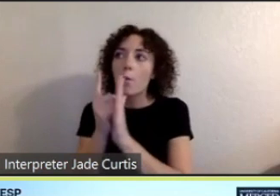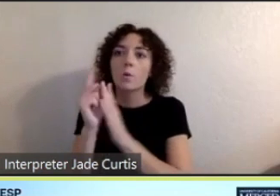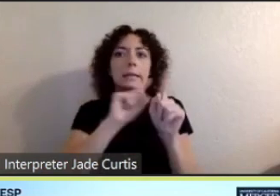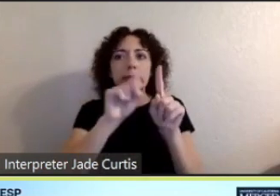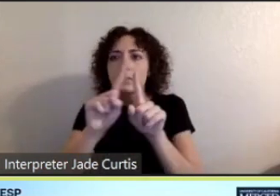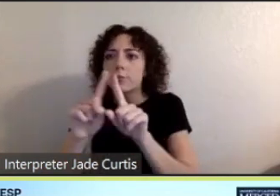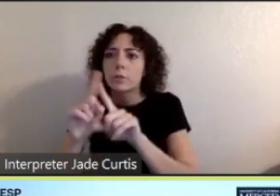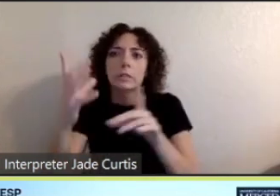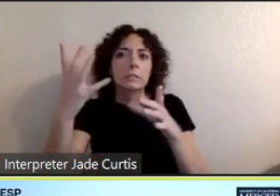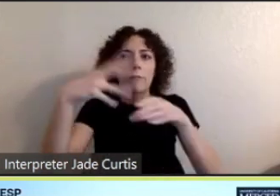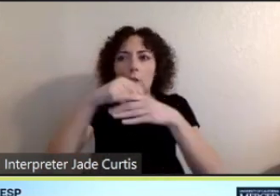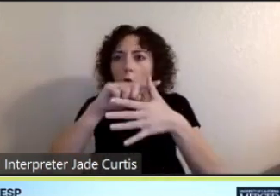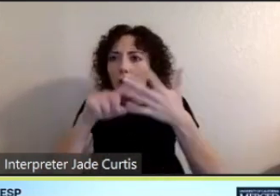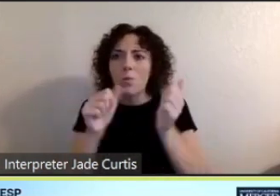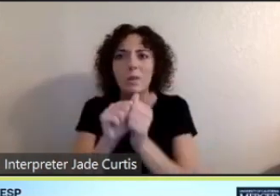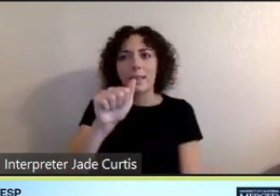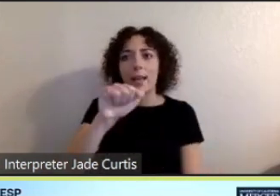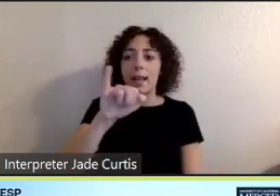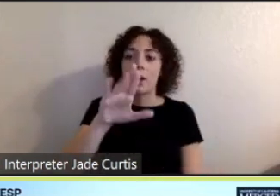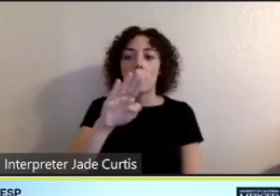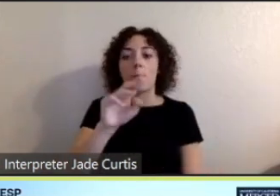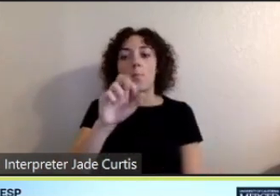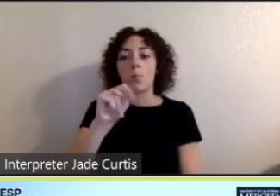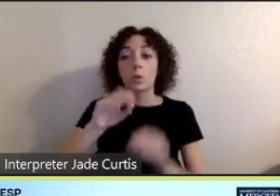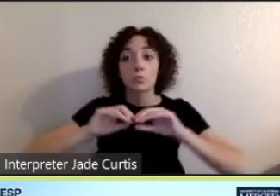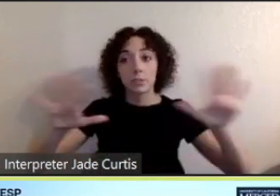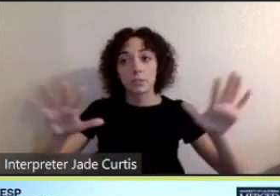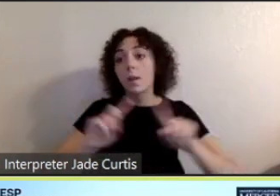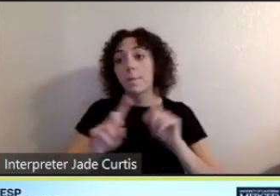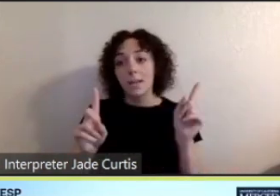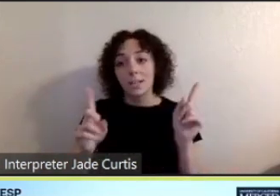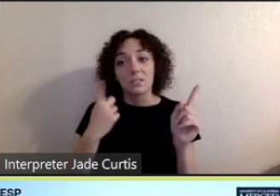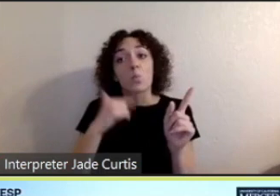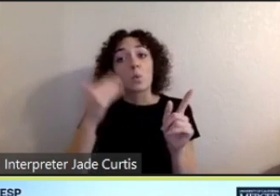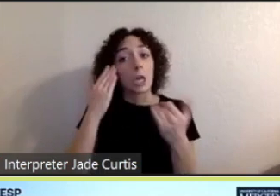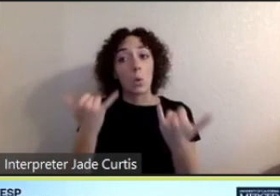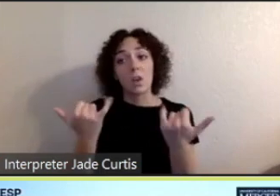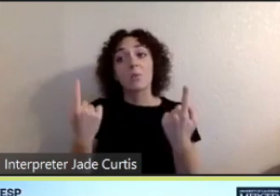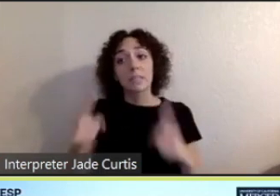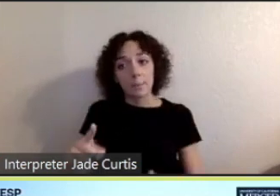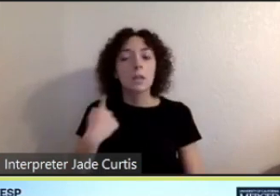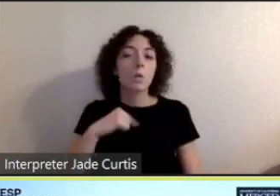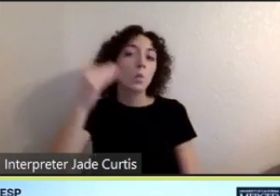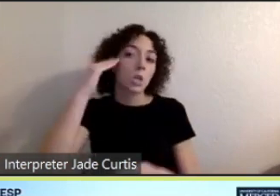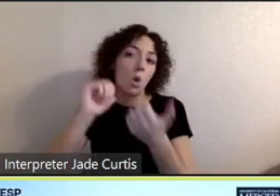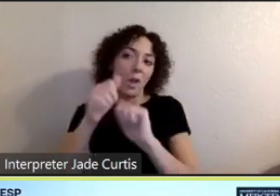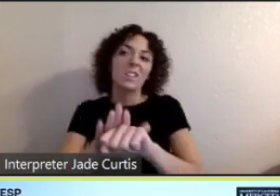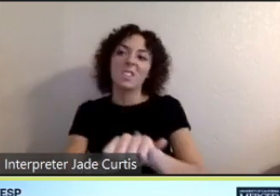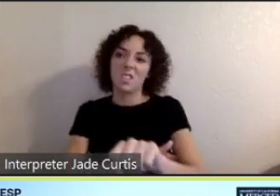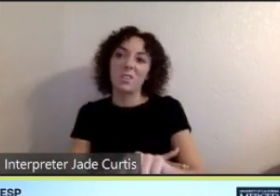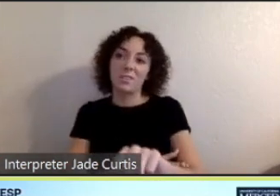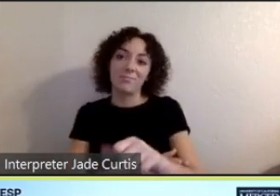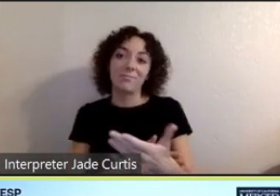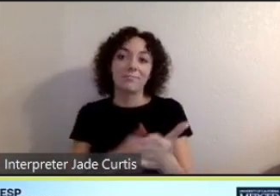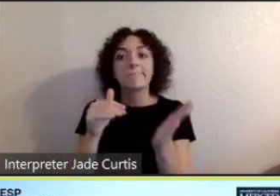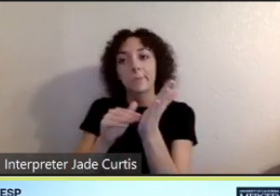different aspects of airborne transmission. But the fact is that it's happening and we know how to slow it down. And then Dr. Stewart